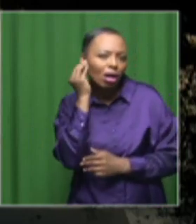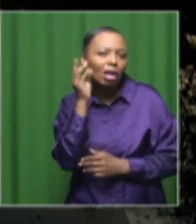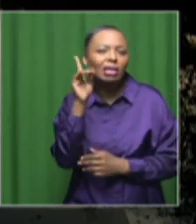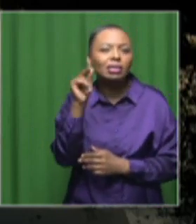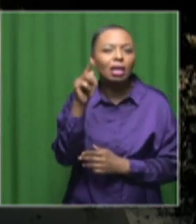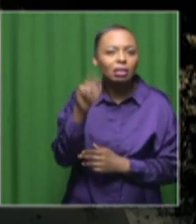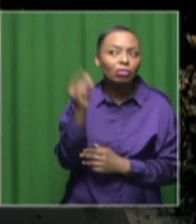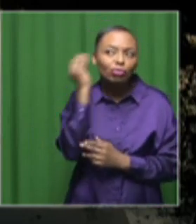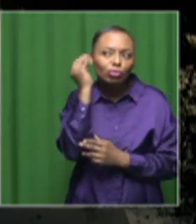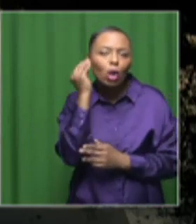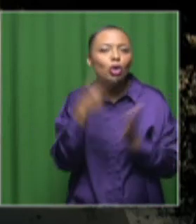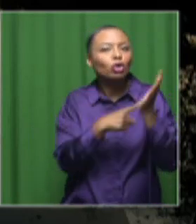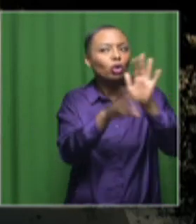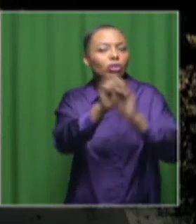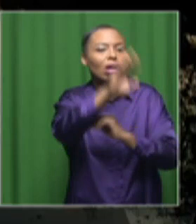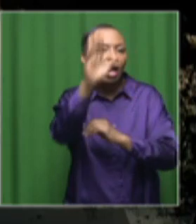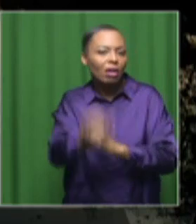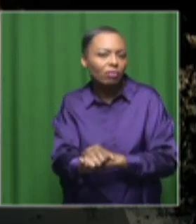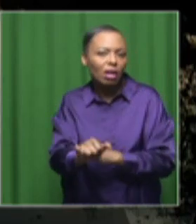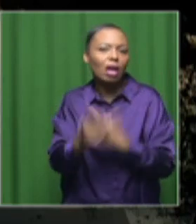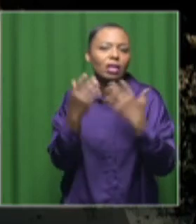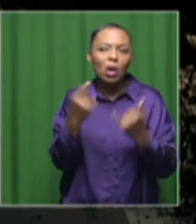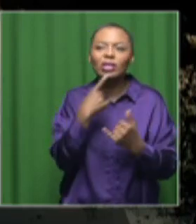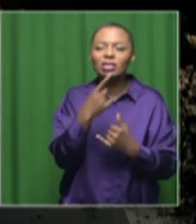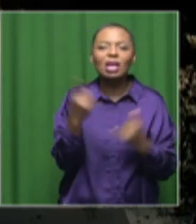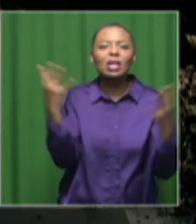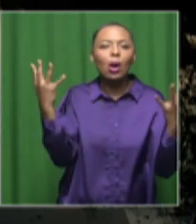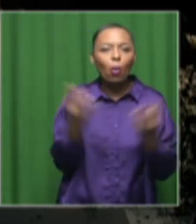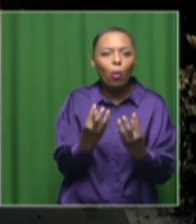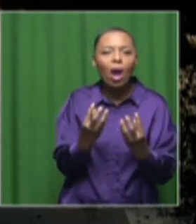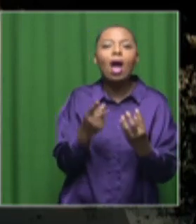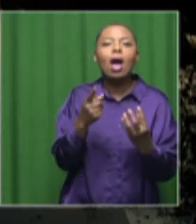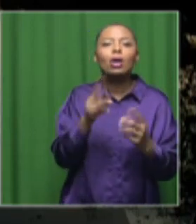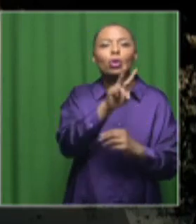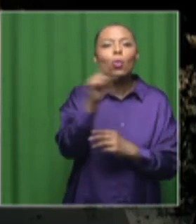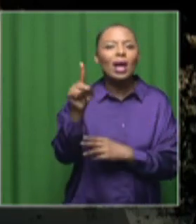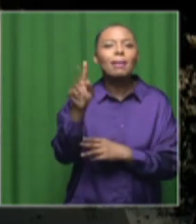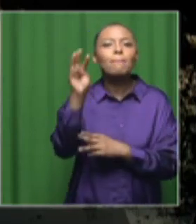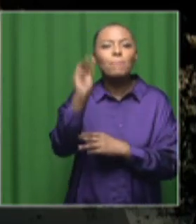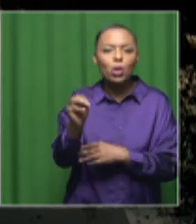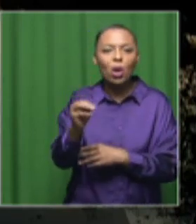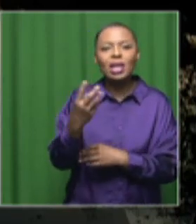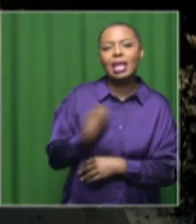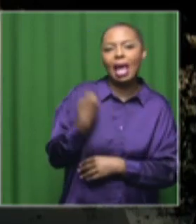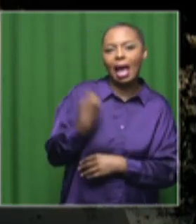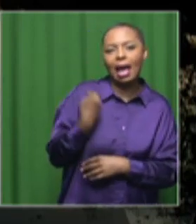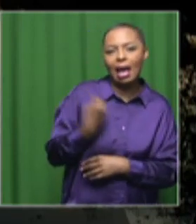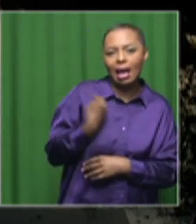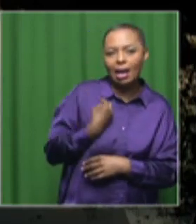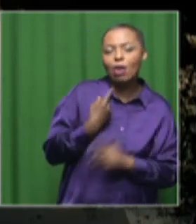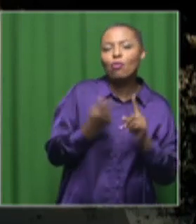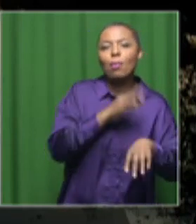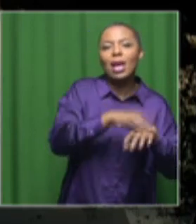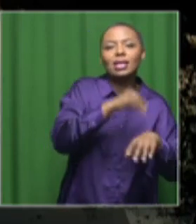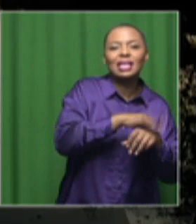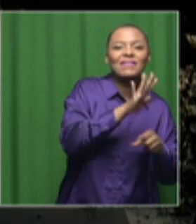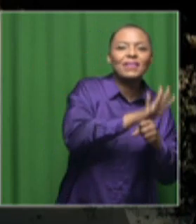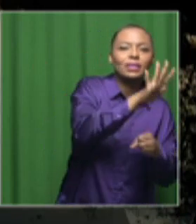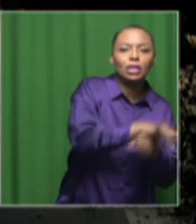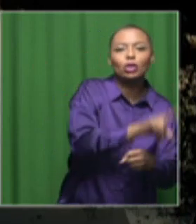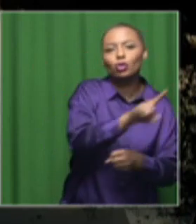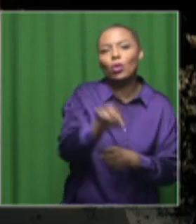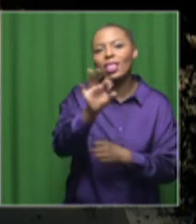Africa's population is predominantly young. We know this. 21 million young people between the ages of 15 and